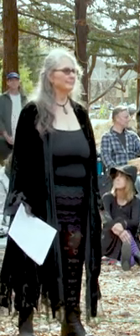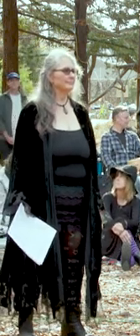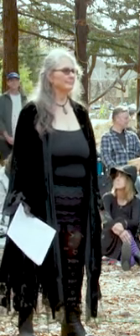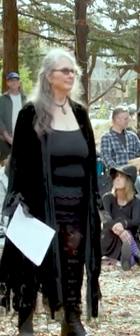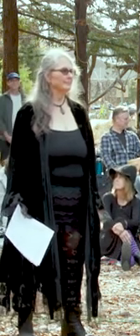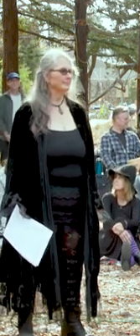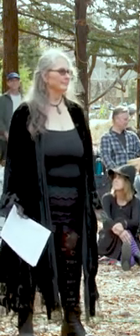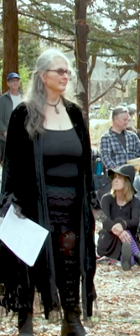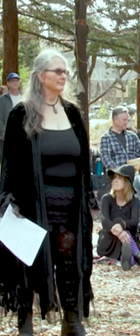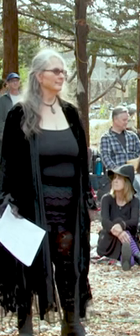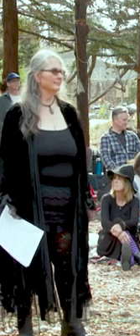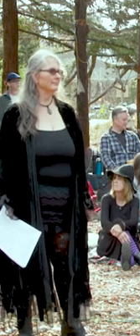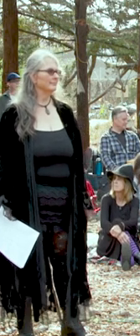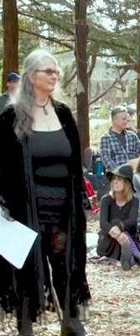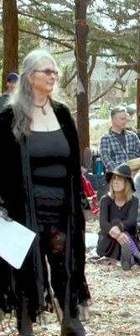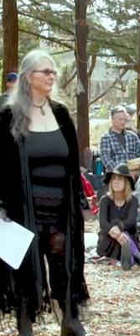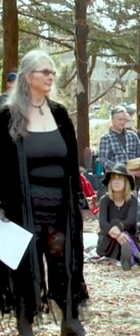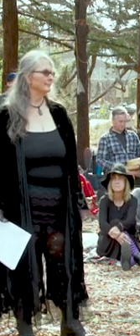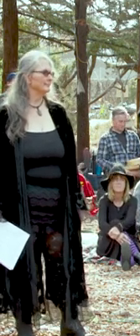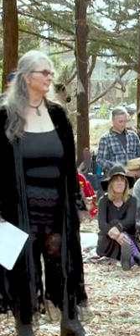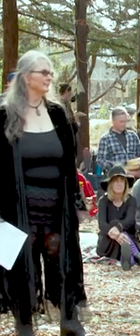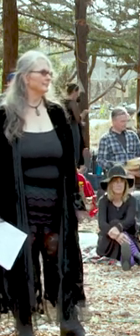Barbara Mary Brophy Ray Hunter,